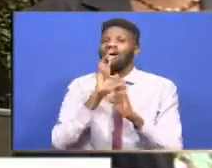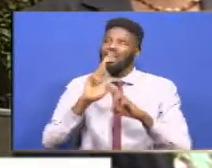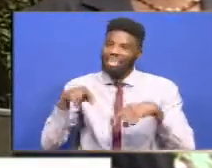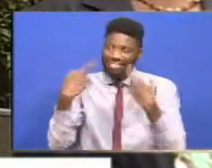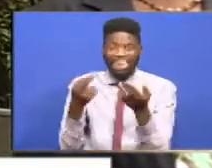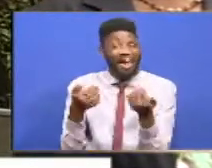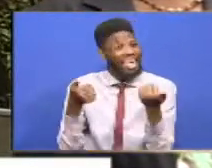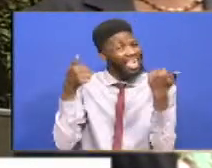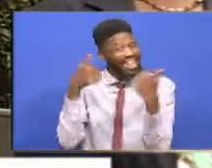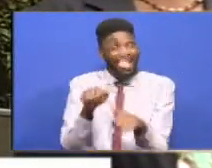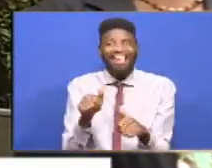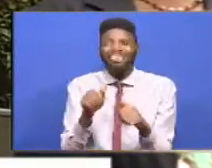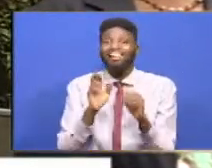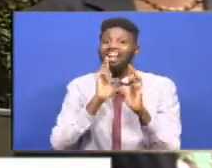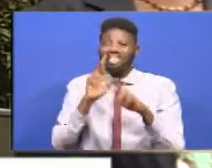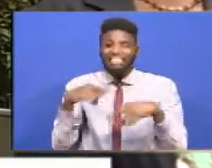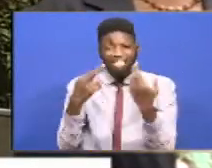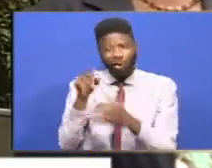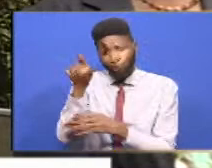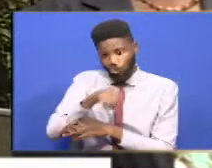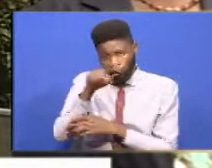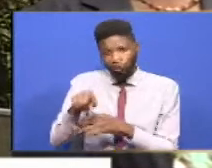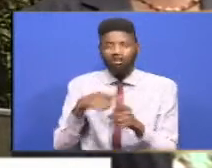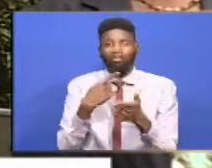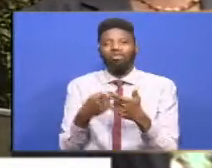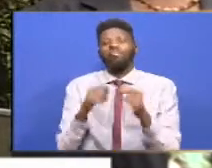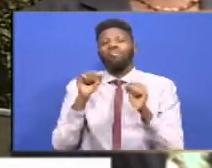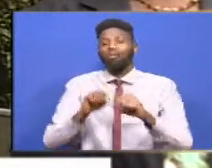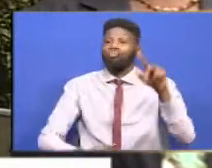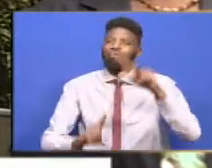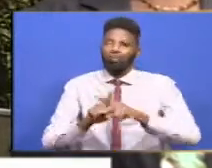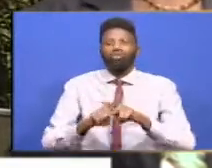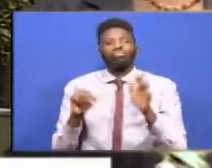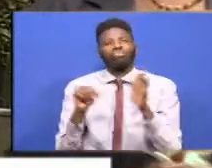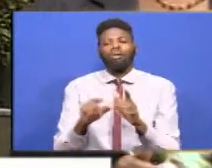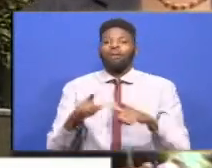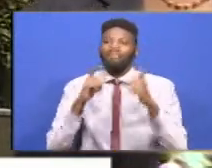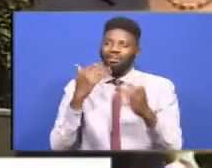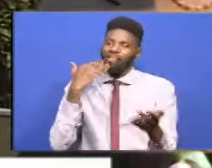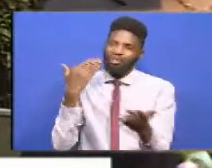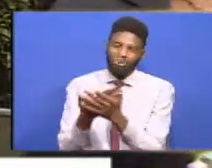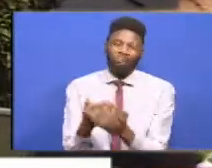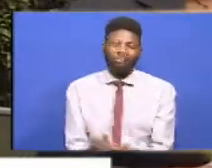using those tools could lead to a disaster. Thank you.